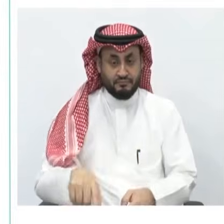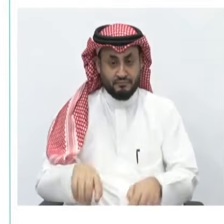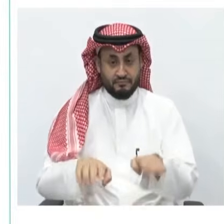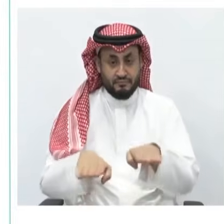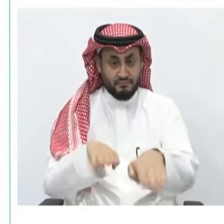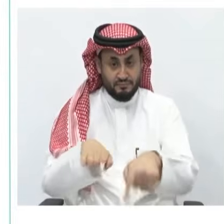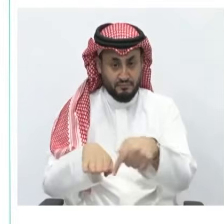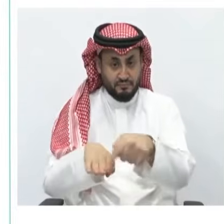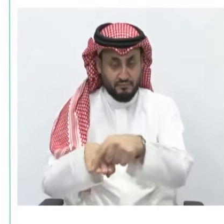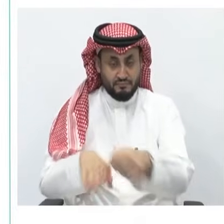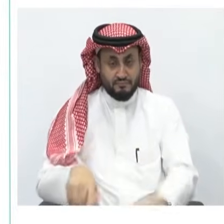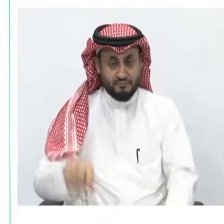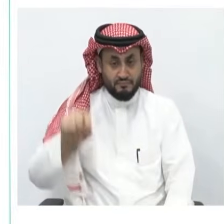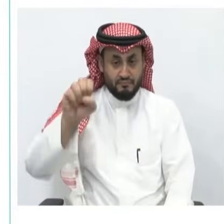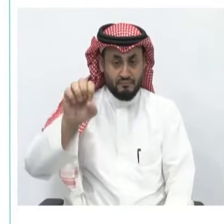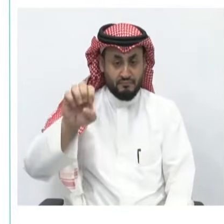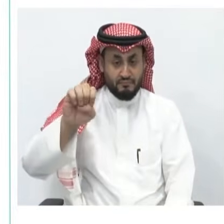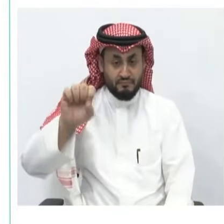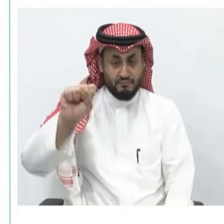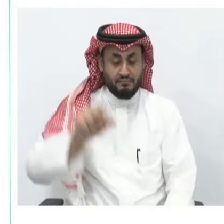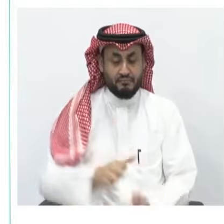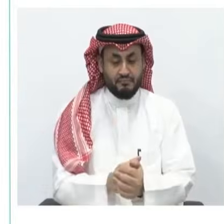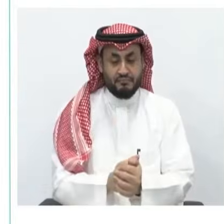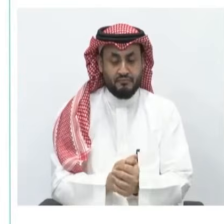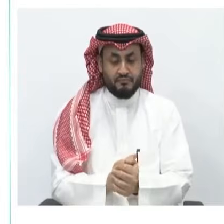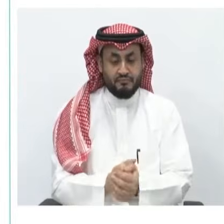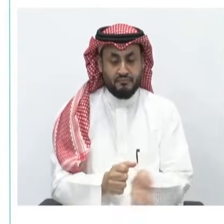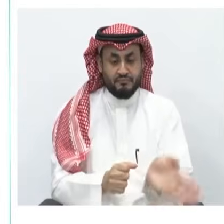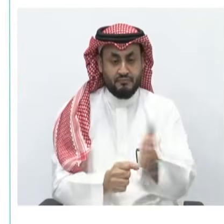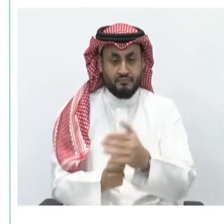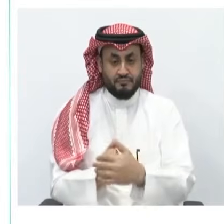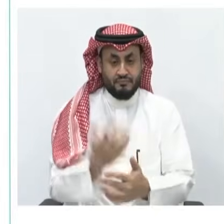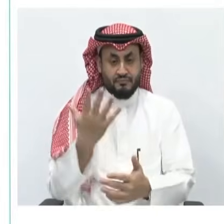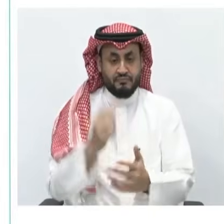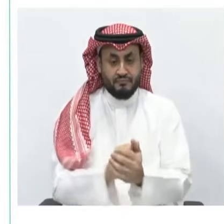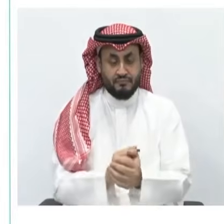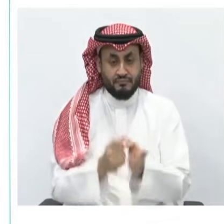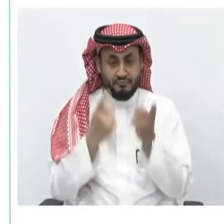Toes, toes, toes, toes.